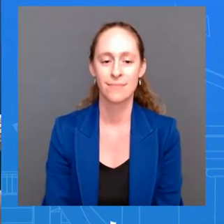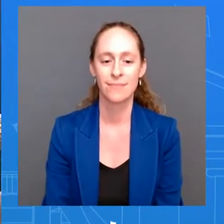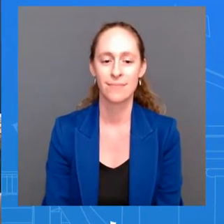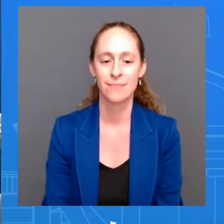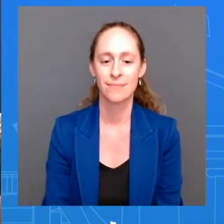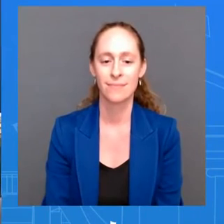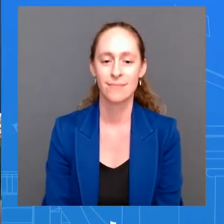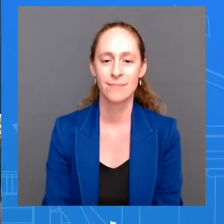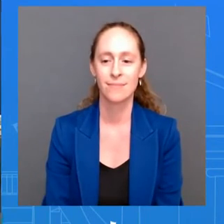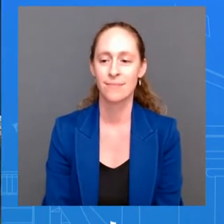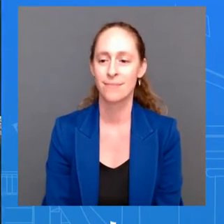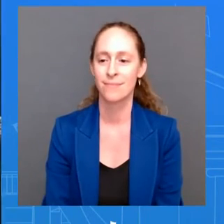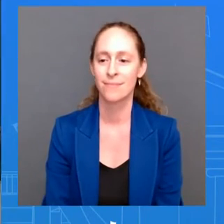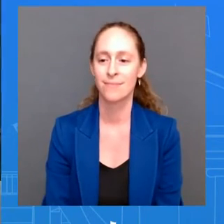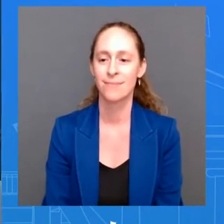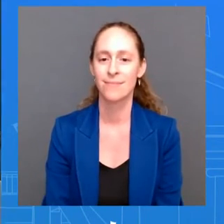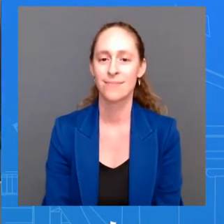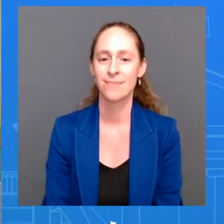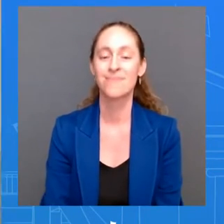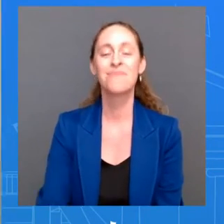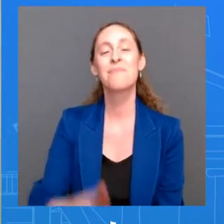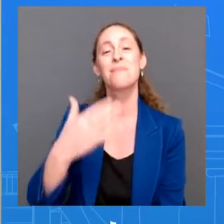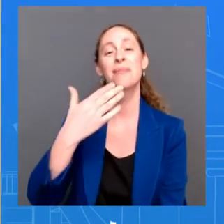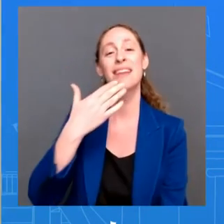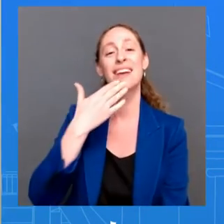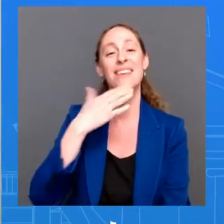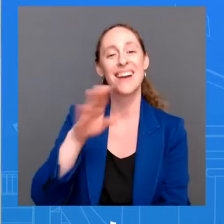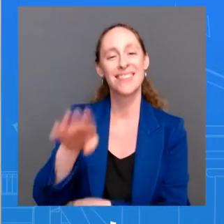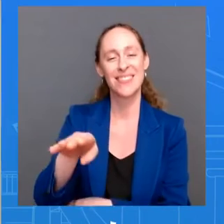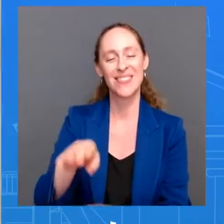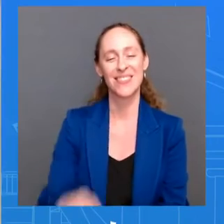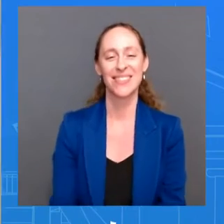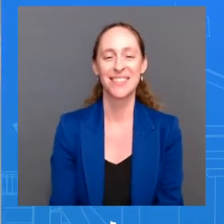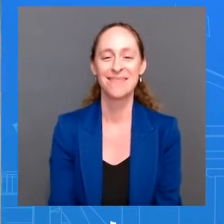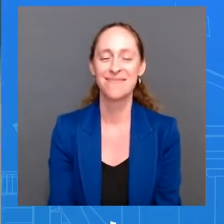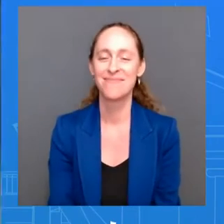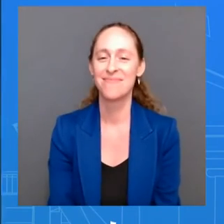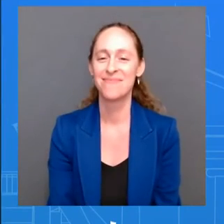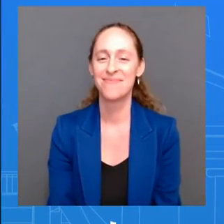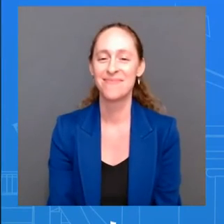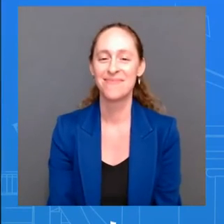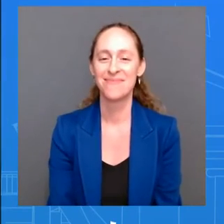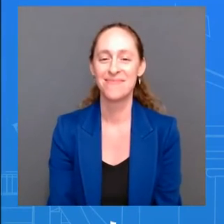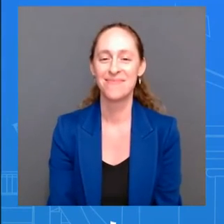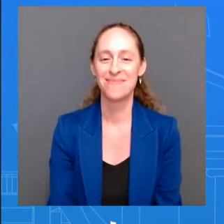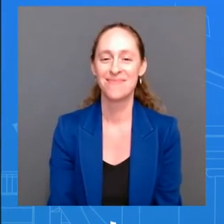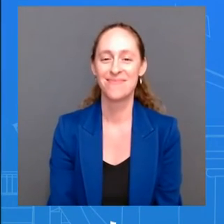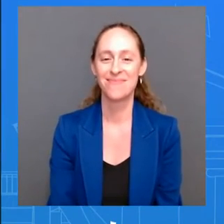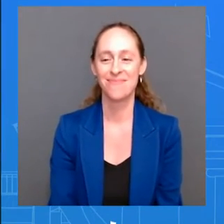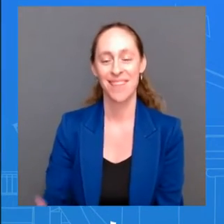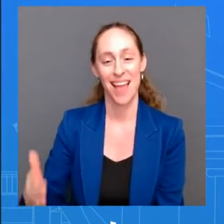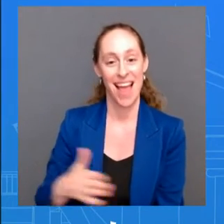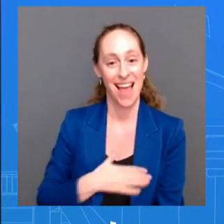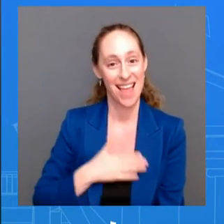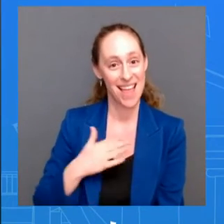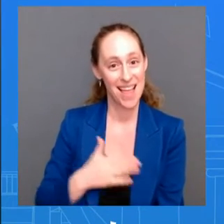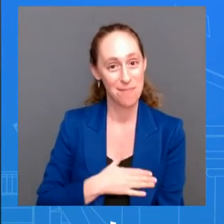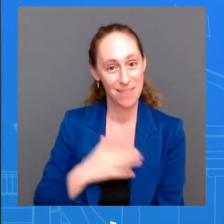Good afternoon, everybody. Good afternoon. All right. Happy Friday as well.